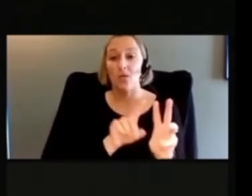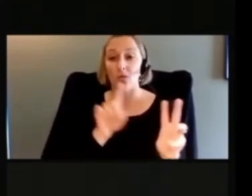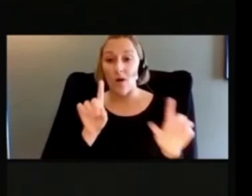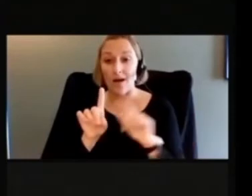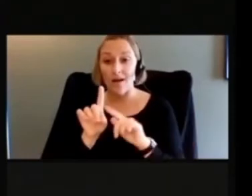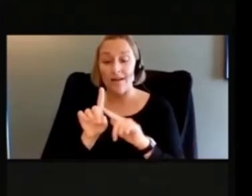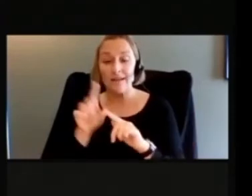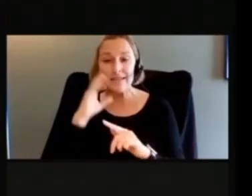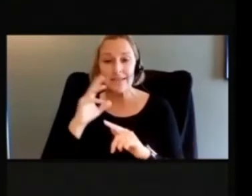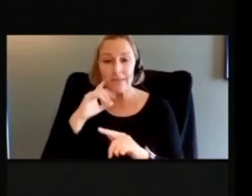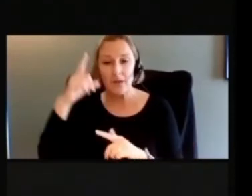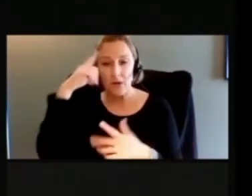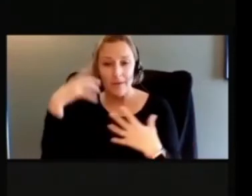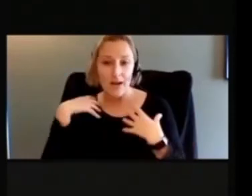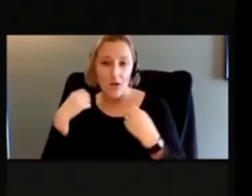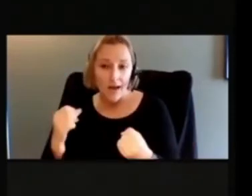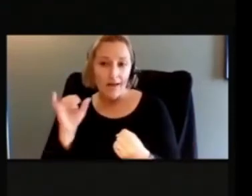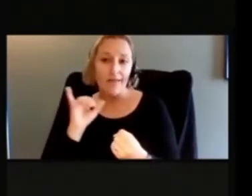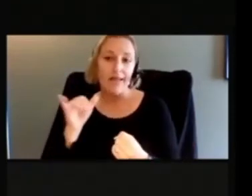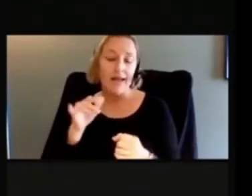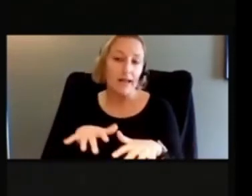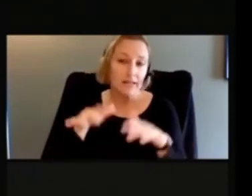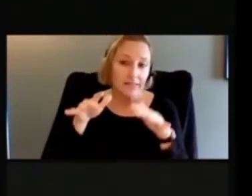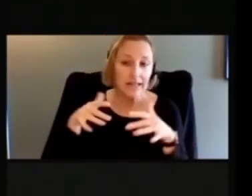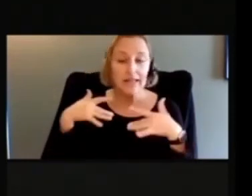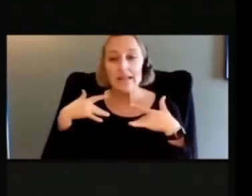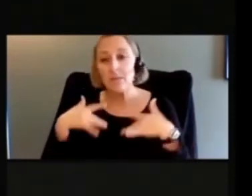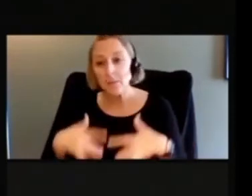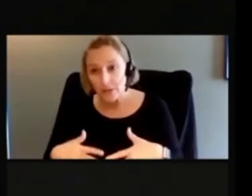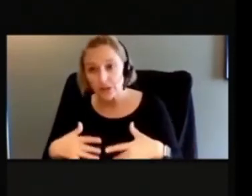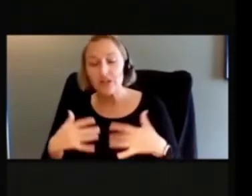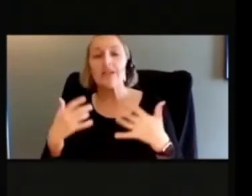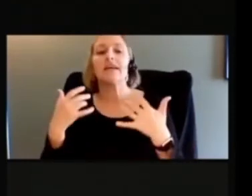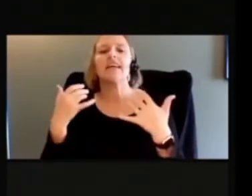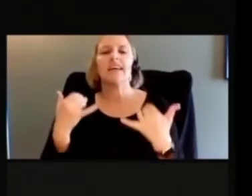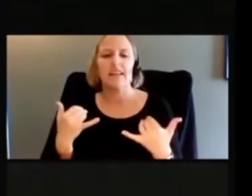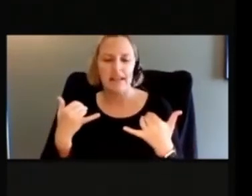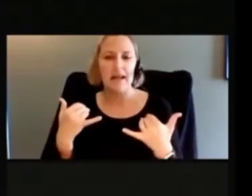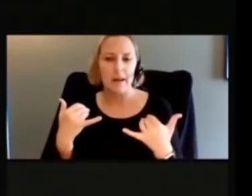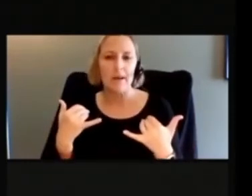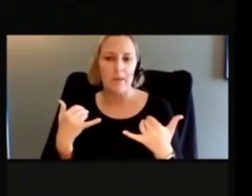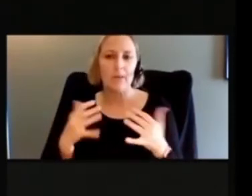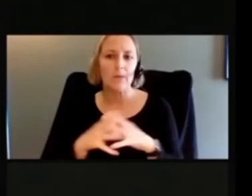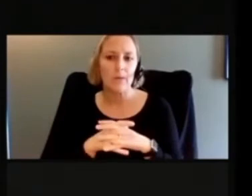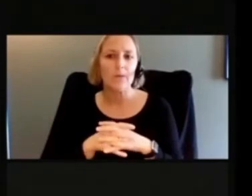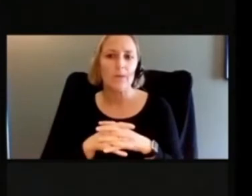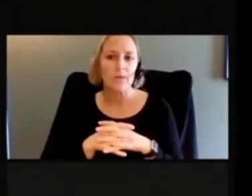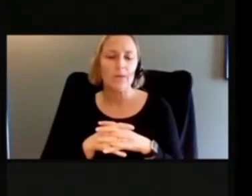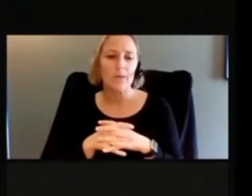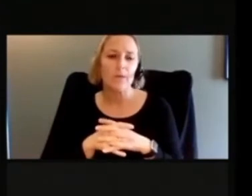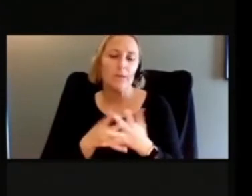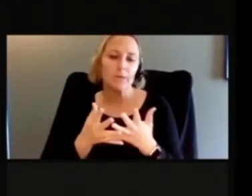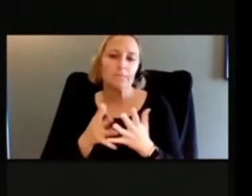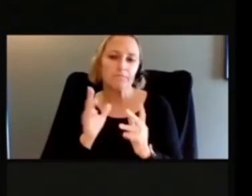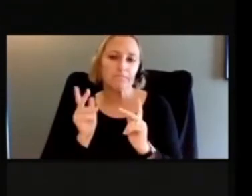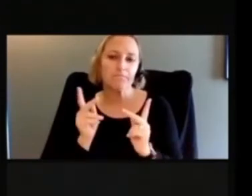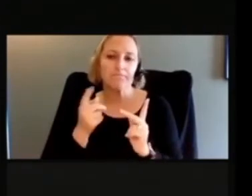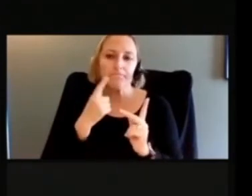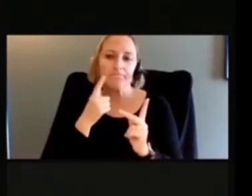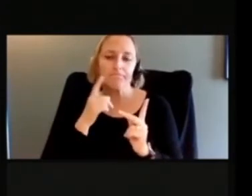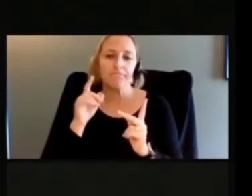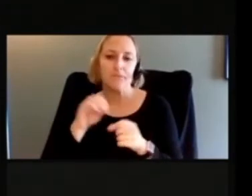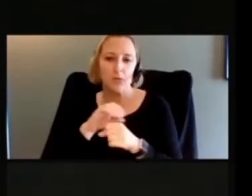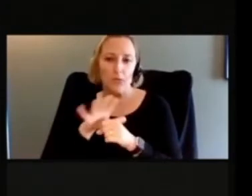anxiety, as some more prevalent examples. Though experts suggest that the impact of the pandemic will